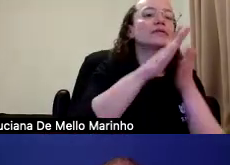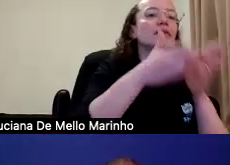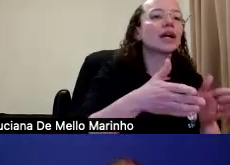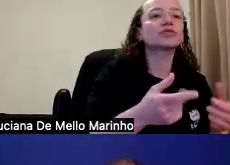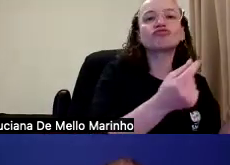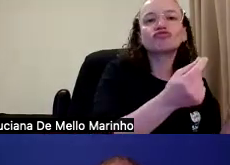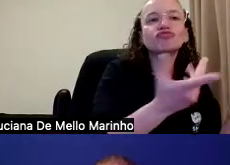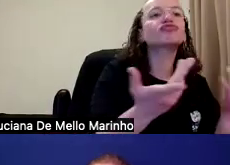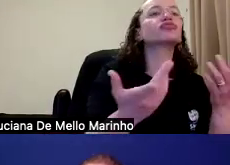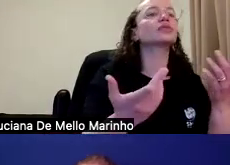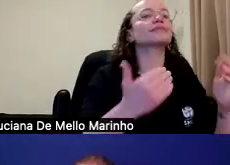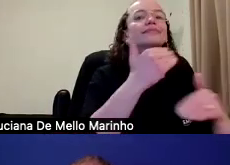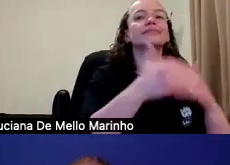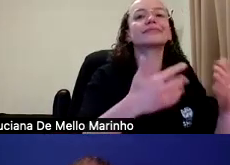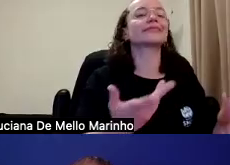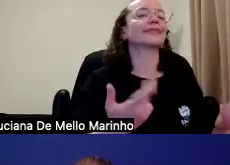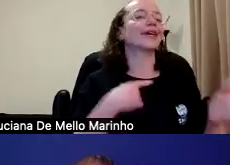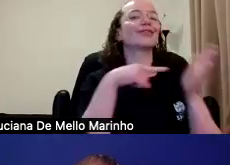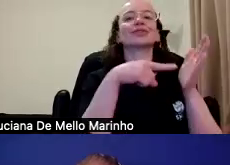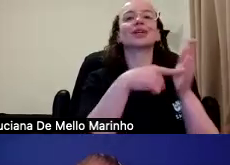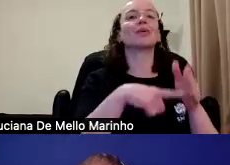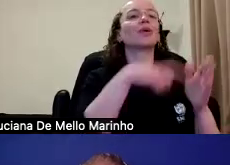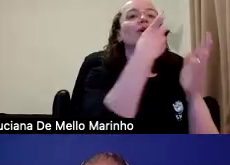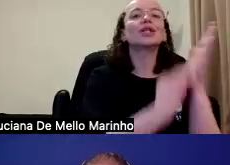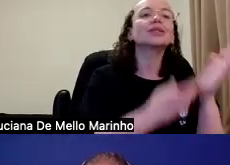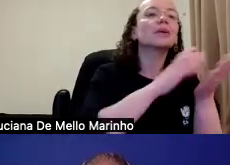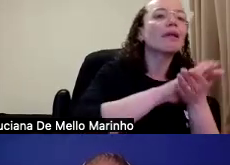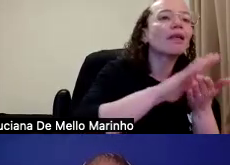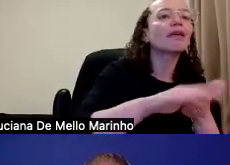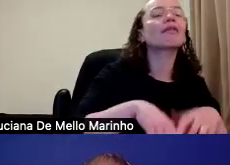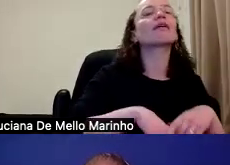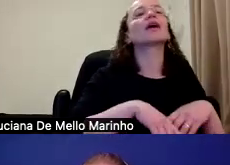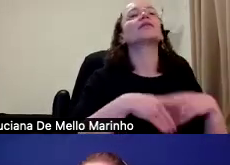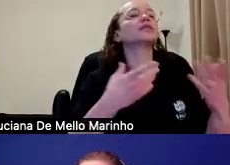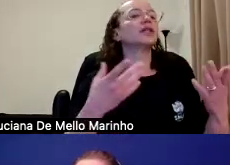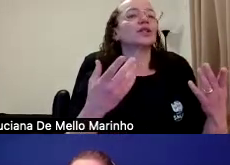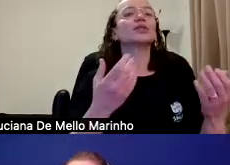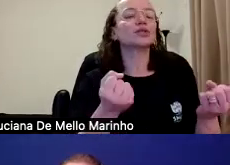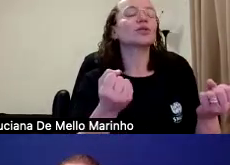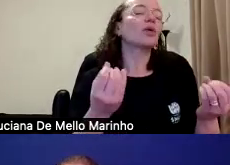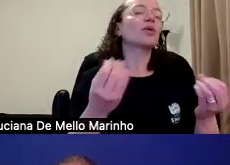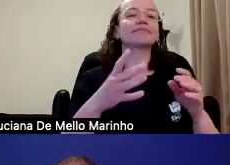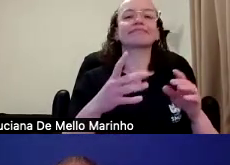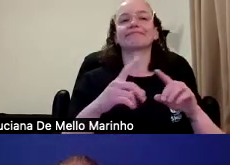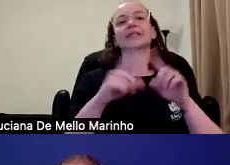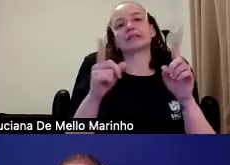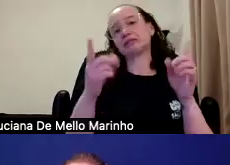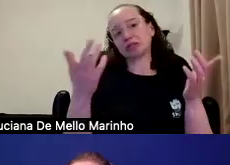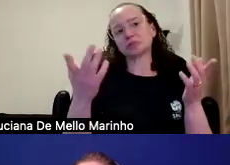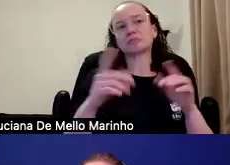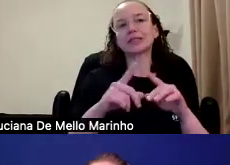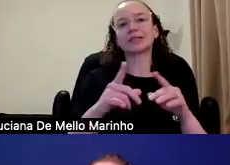they need a specialist, do they just need a dental hygienist? What do they do? Those processes are different. Do they need a deep